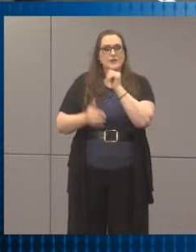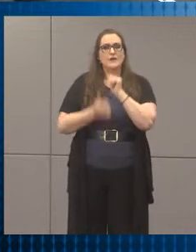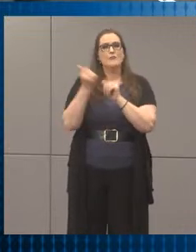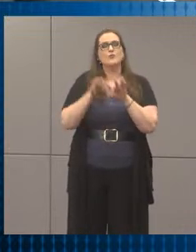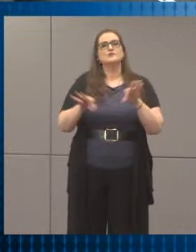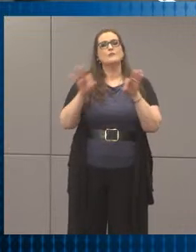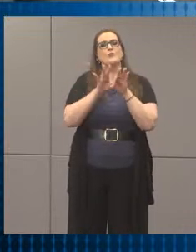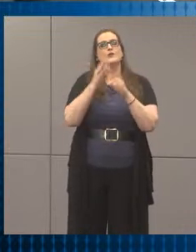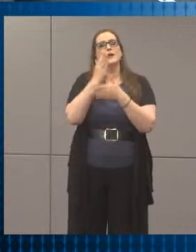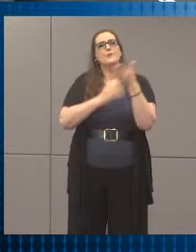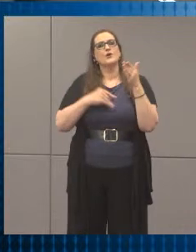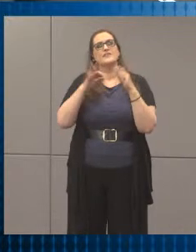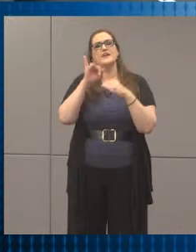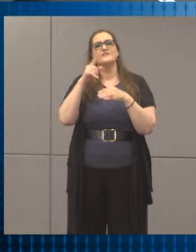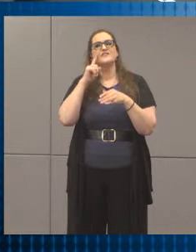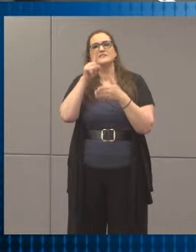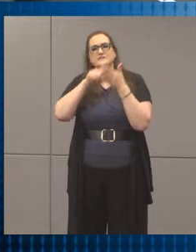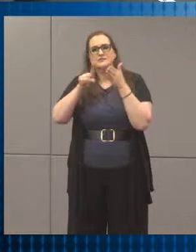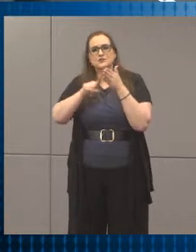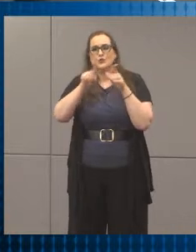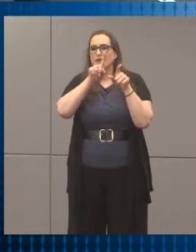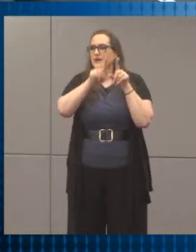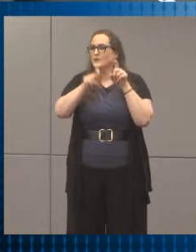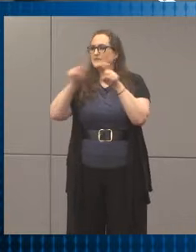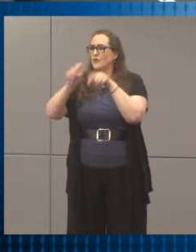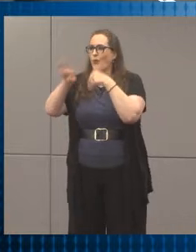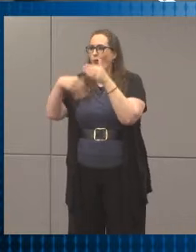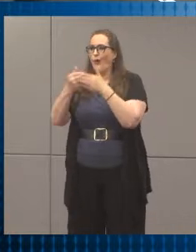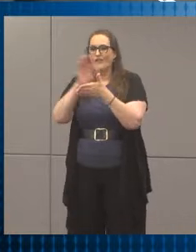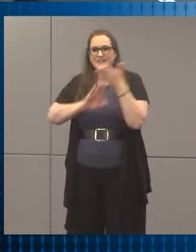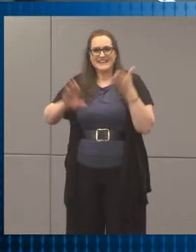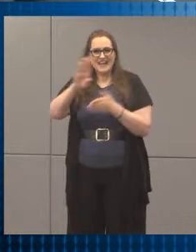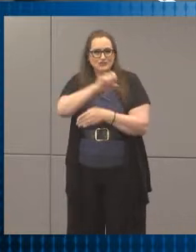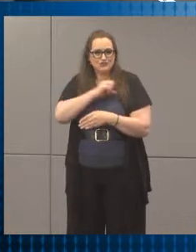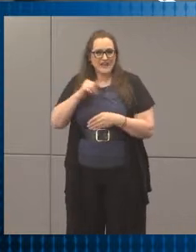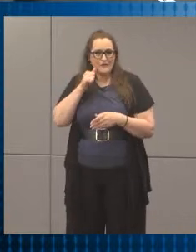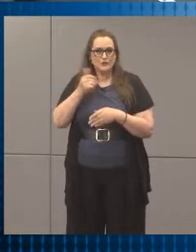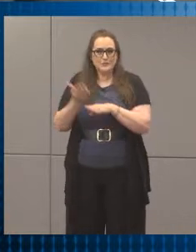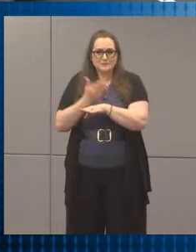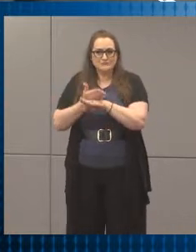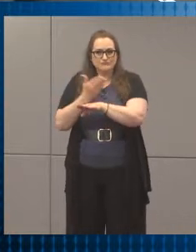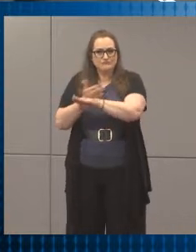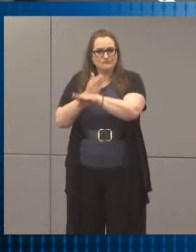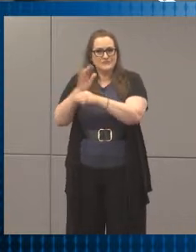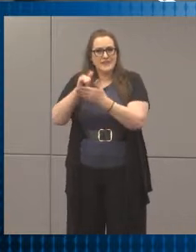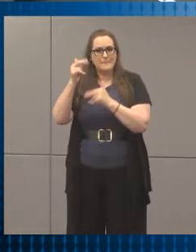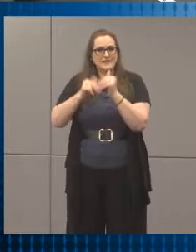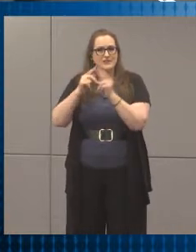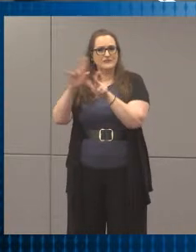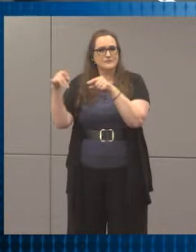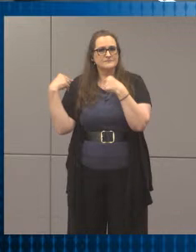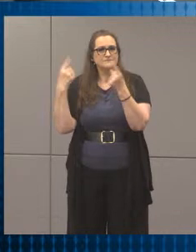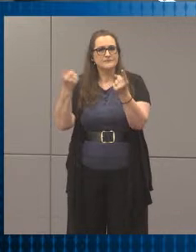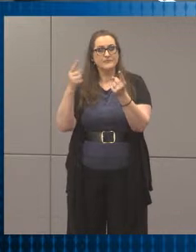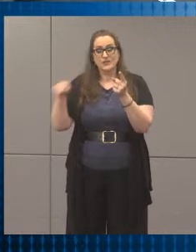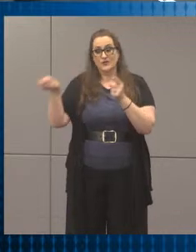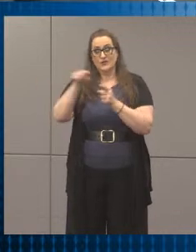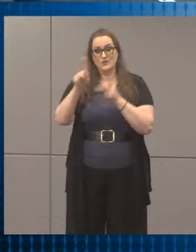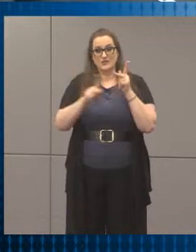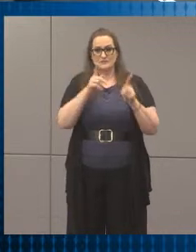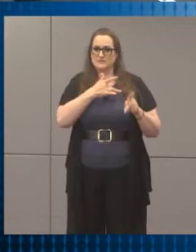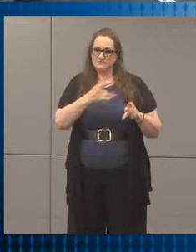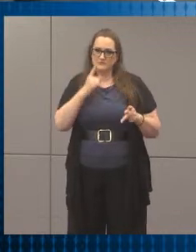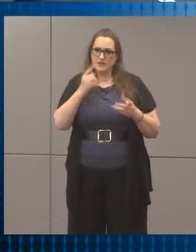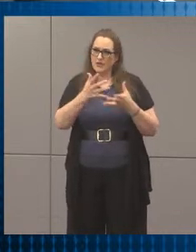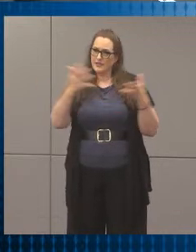field investigation, we interview all the college's staff that has been maintaining the building for many years. Those folks are usually a